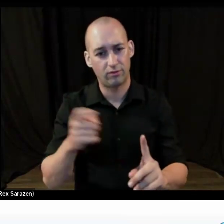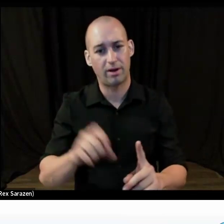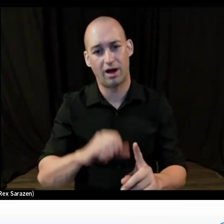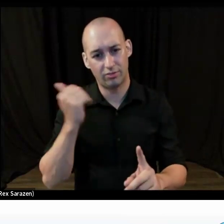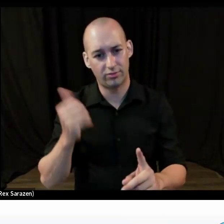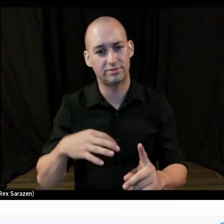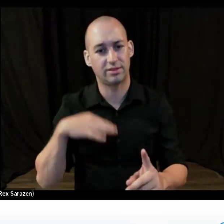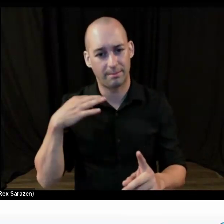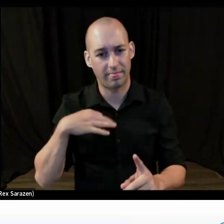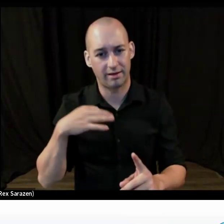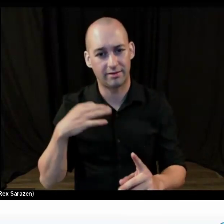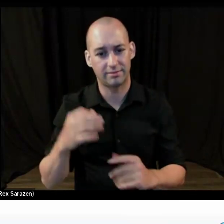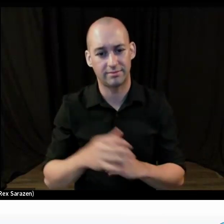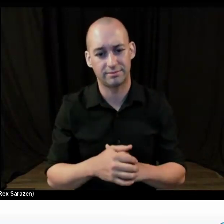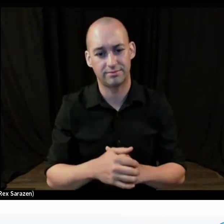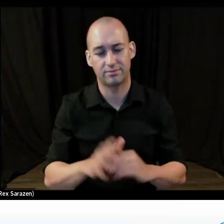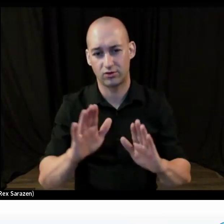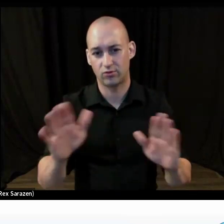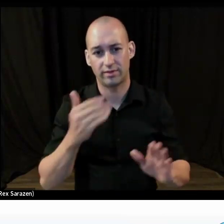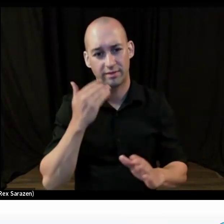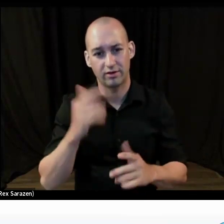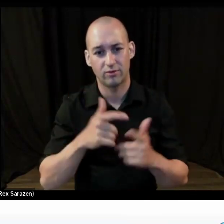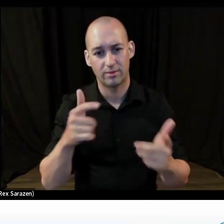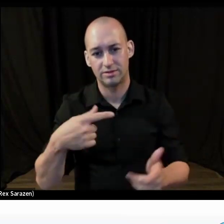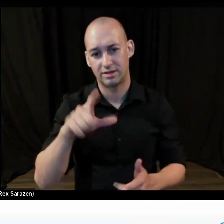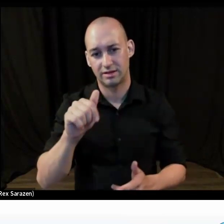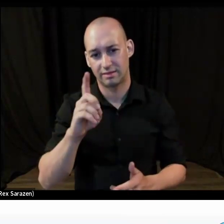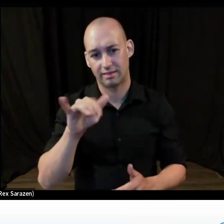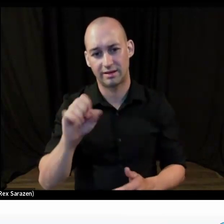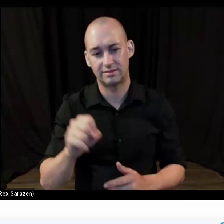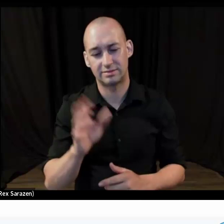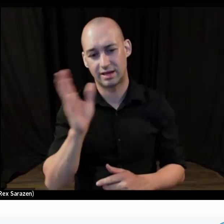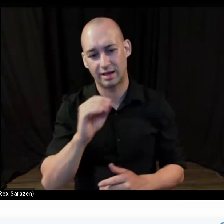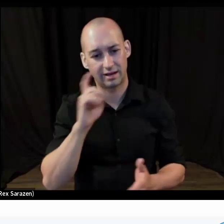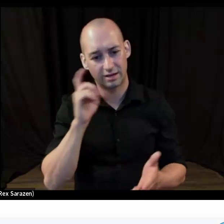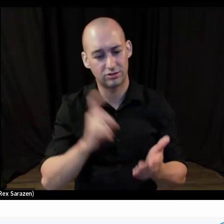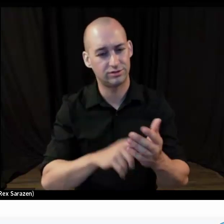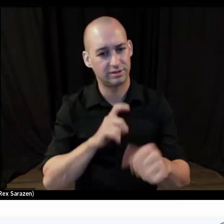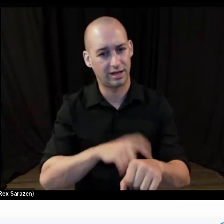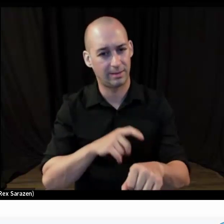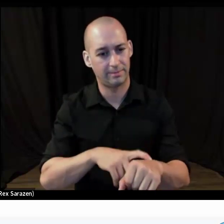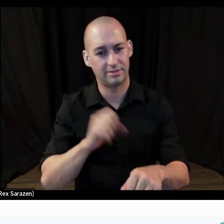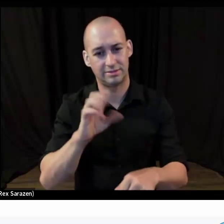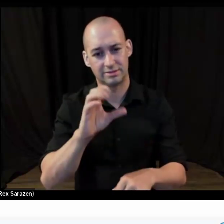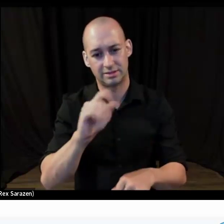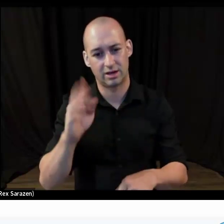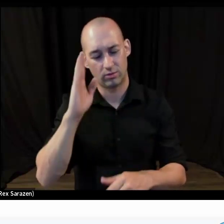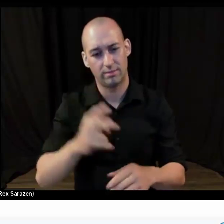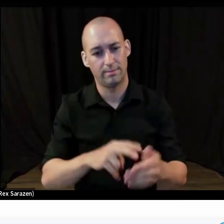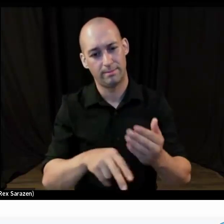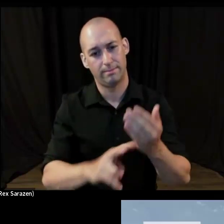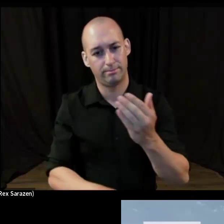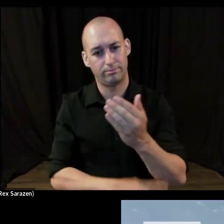applying. Great. Thank you so much, Gladys. Welcome. And just acknowledging time, Scott, I'm going to bridge the gap. Actually, there's a question